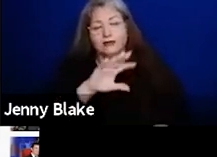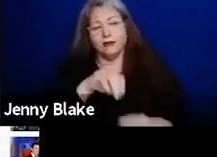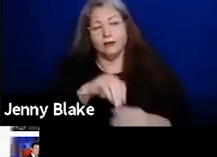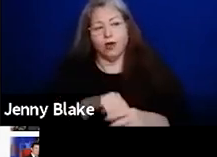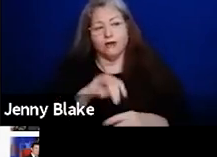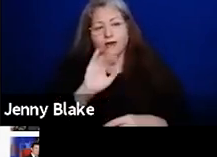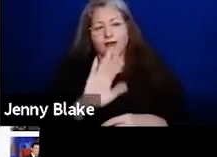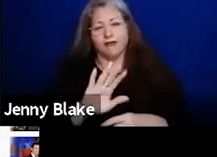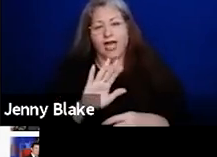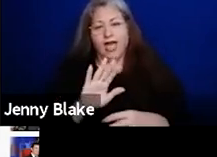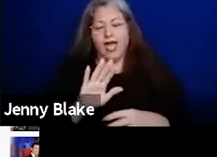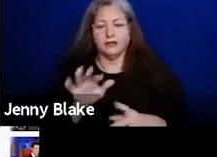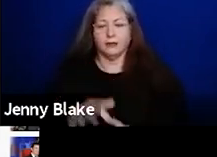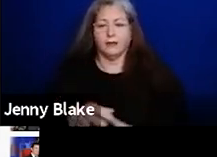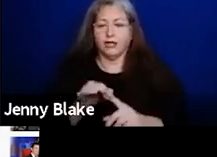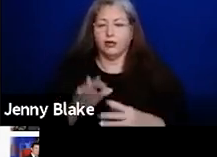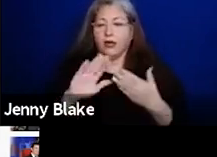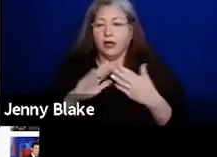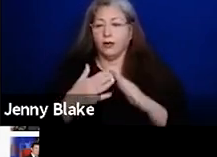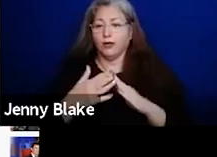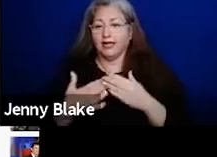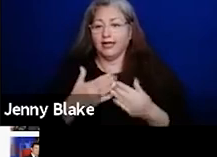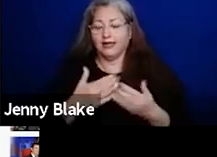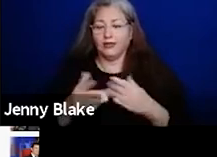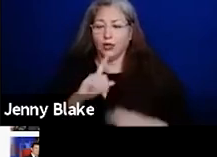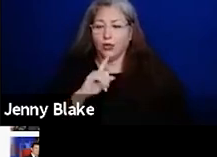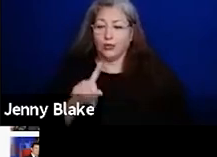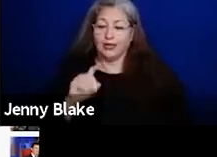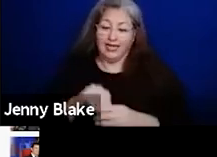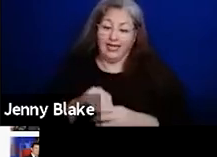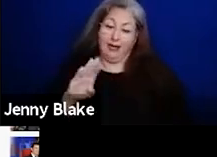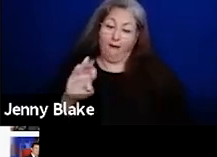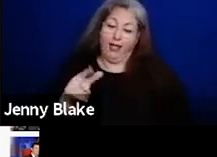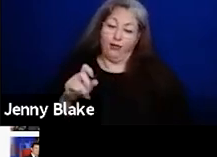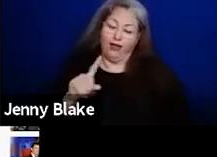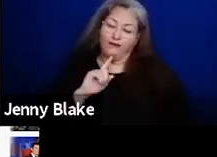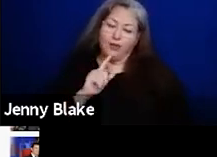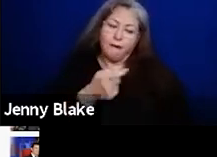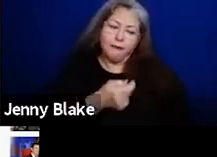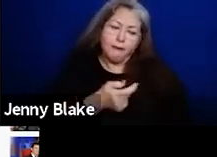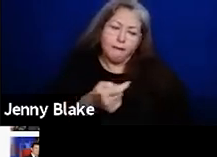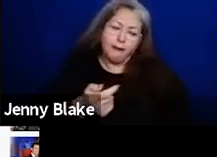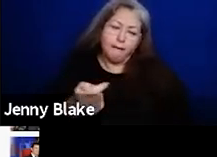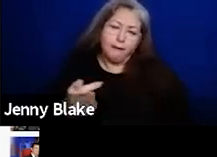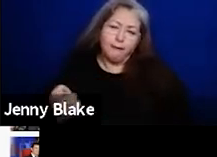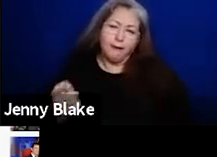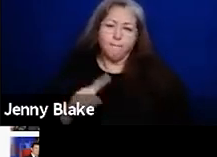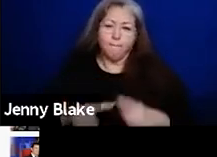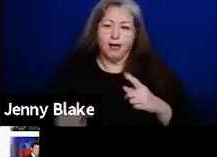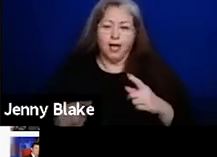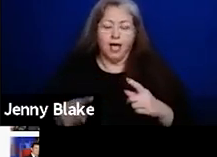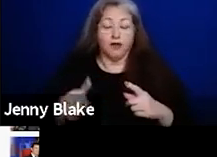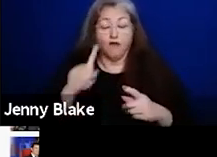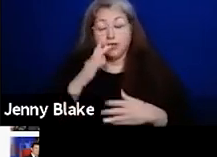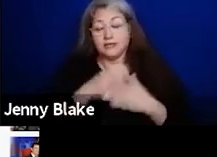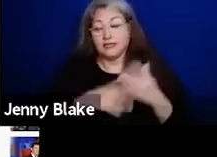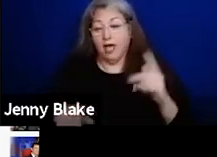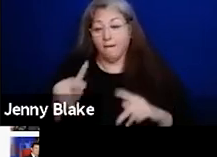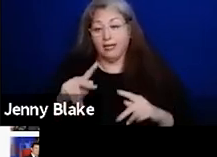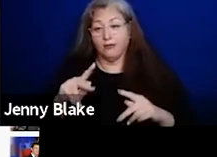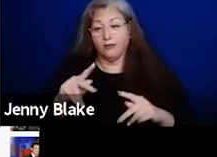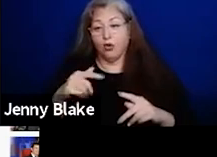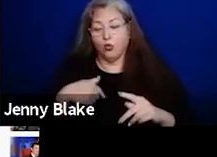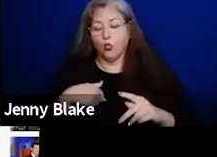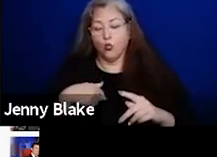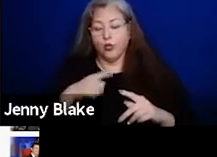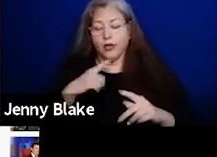first community, even though we were only few in Belgrade, but with her songs, we were many, many more of the